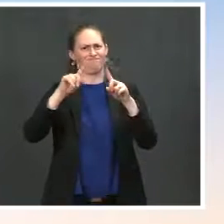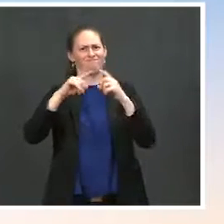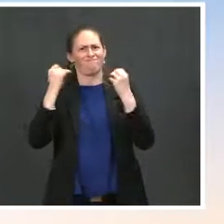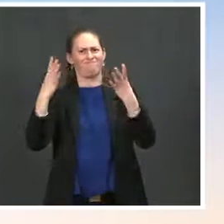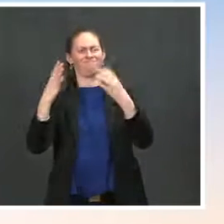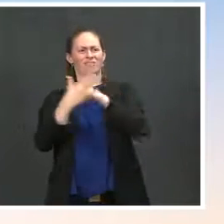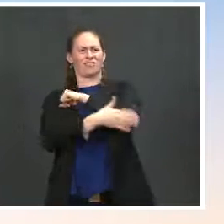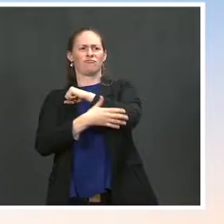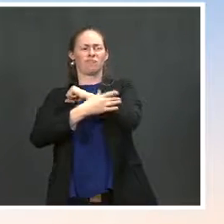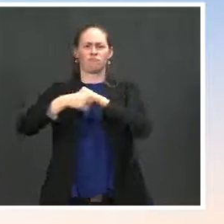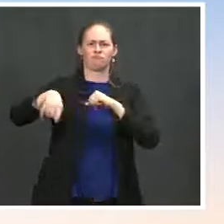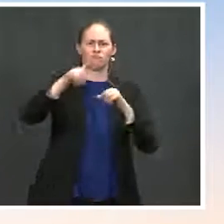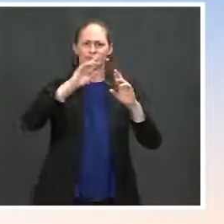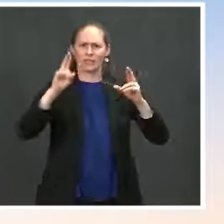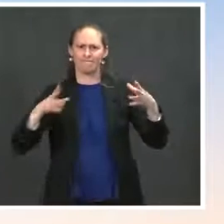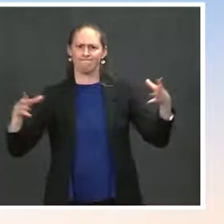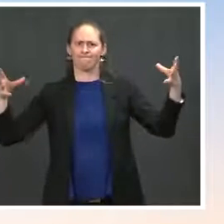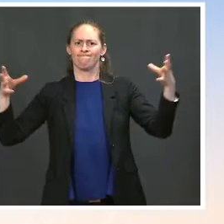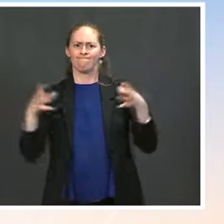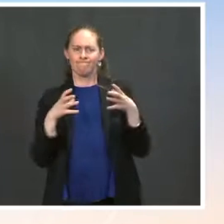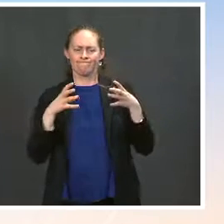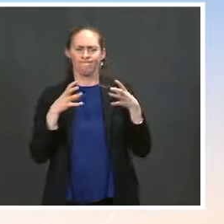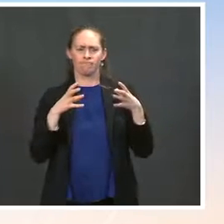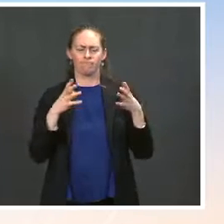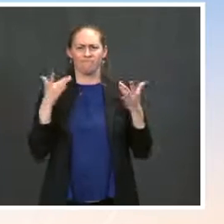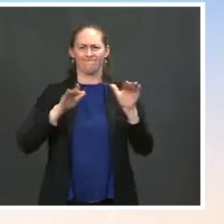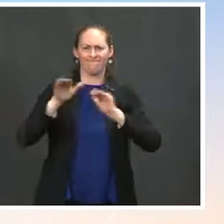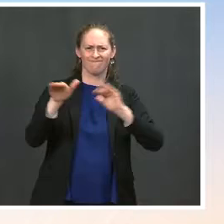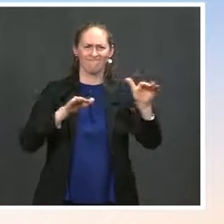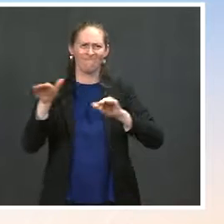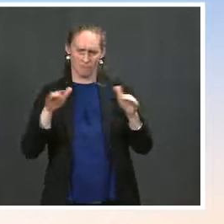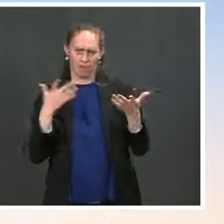even oil-producing countries stepped up and made things clear.